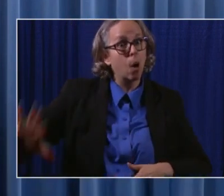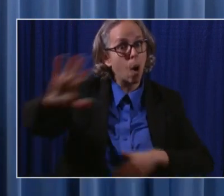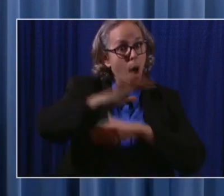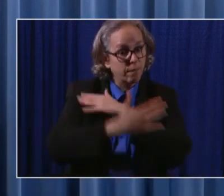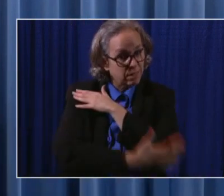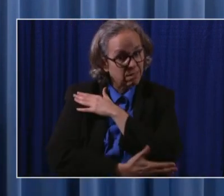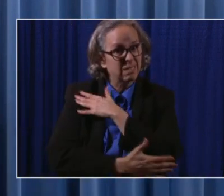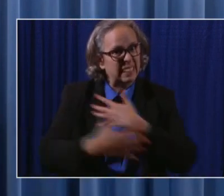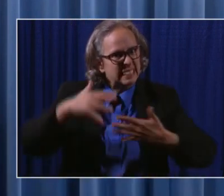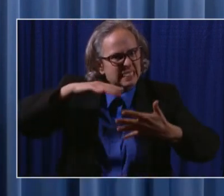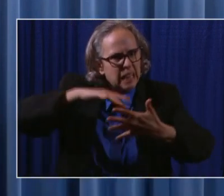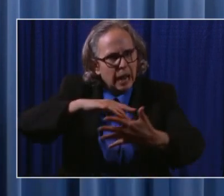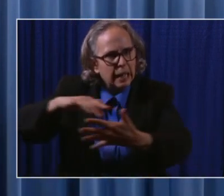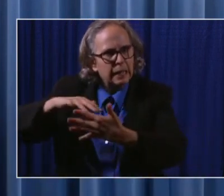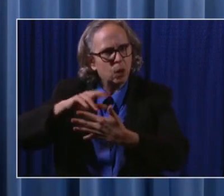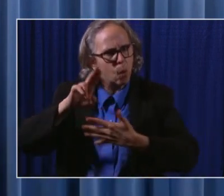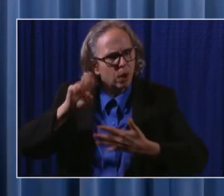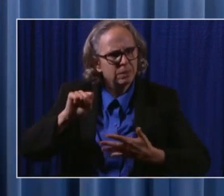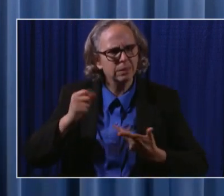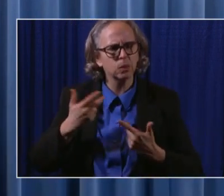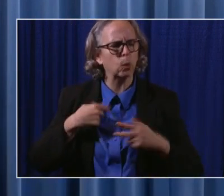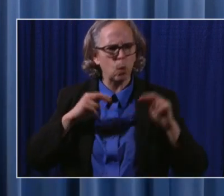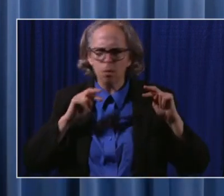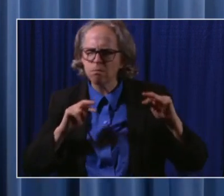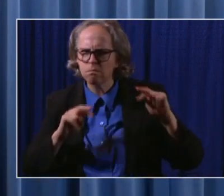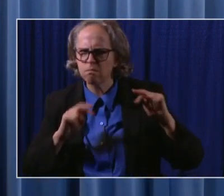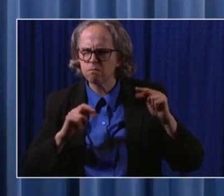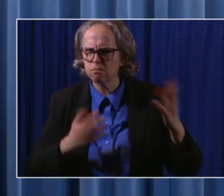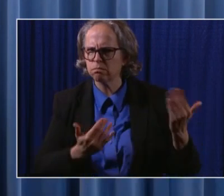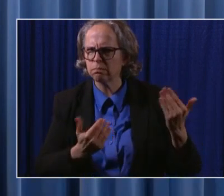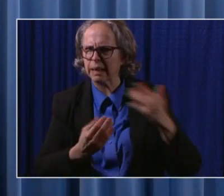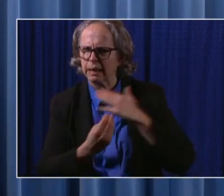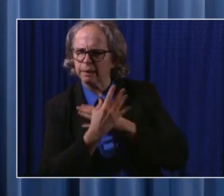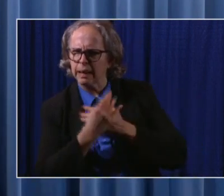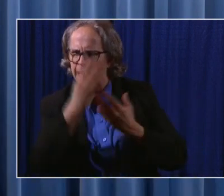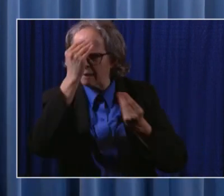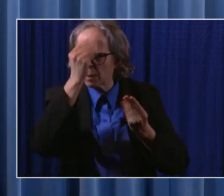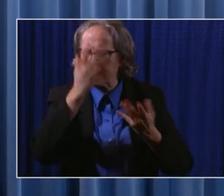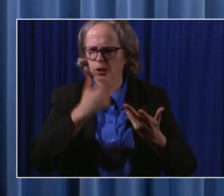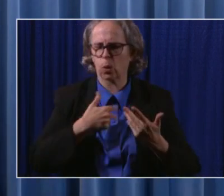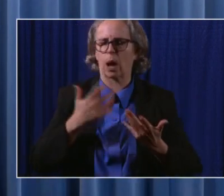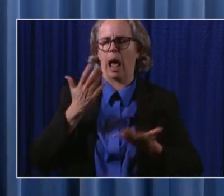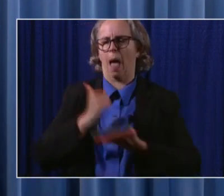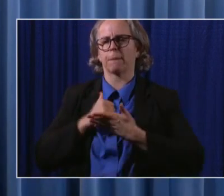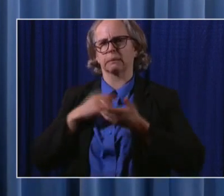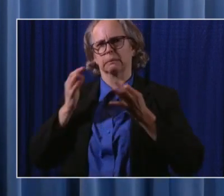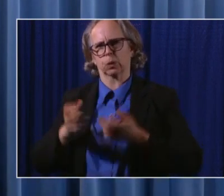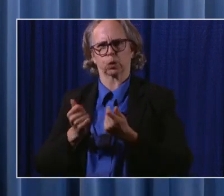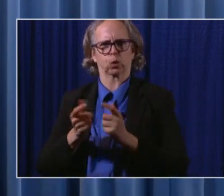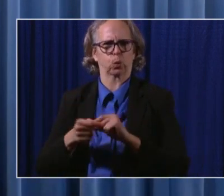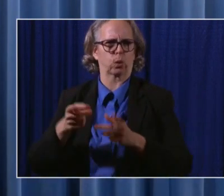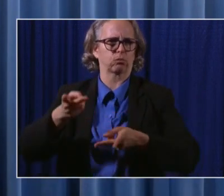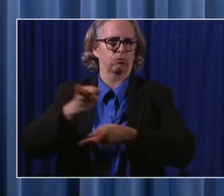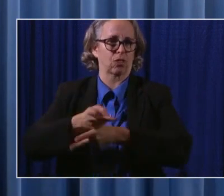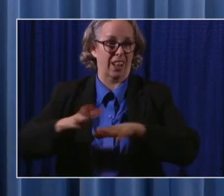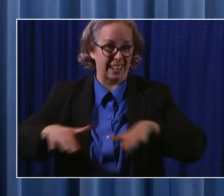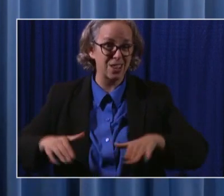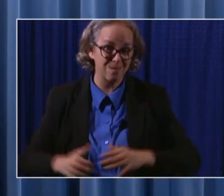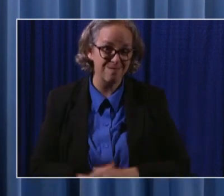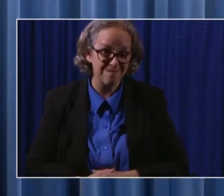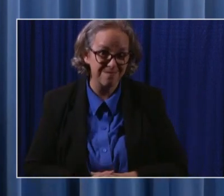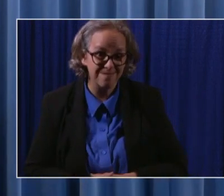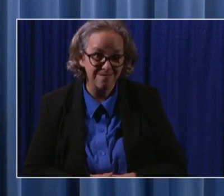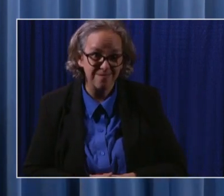we anxiously await the results of that study. Let me just say to all our child care providers,